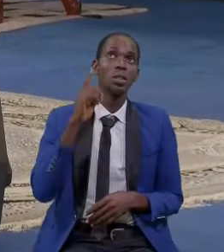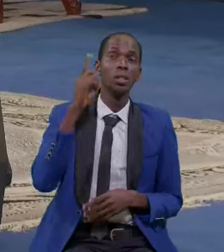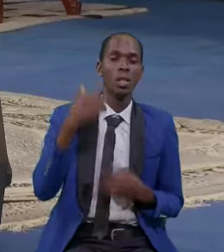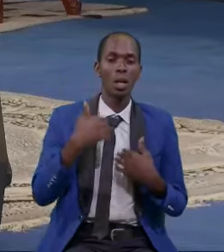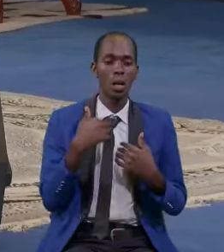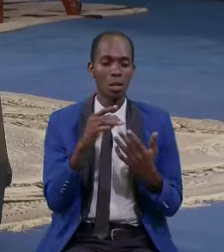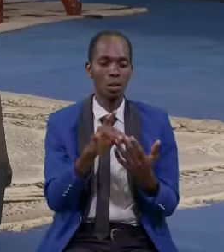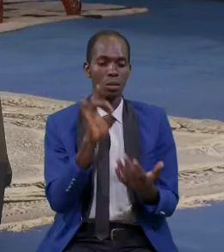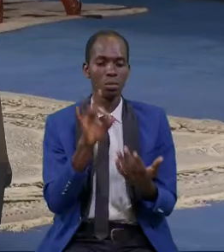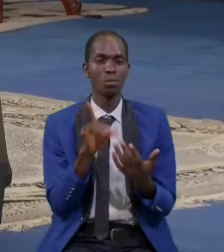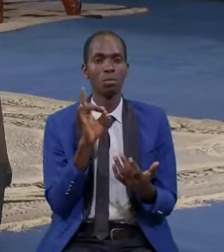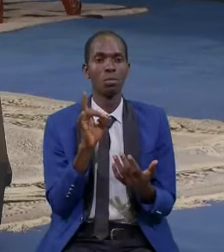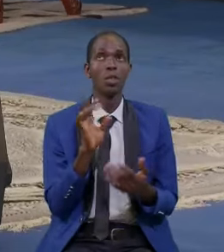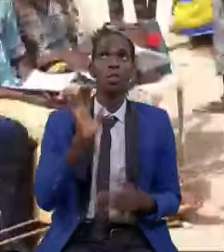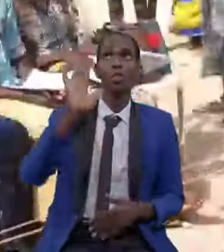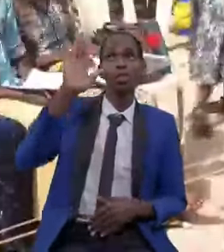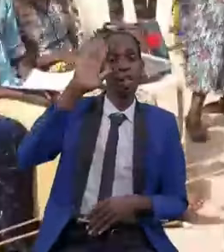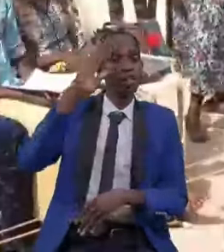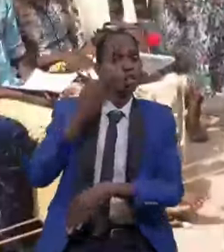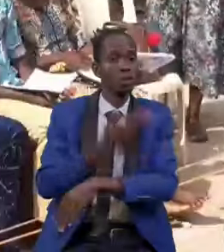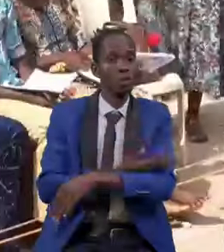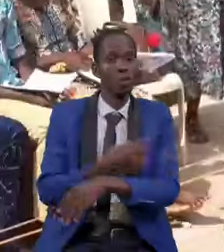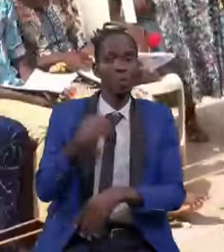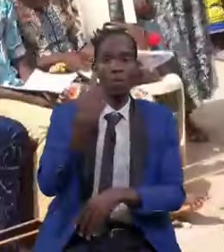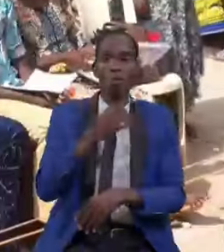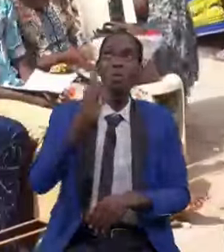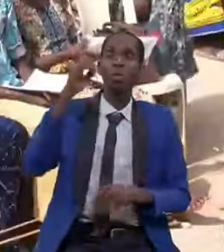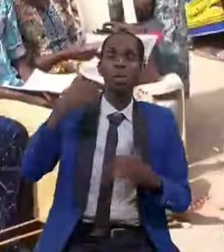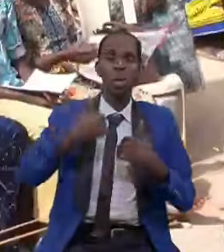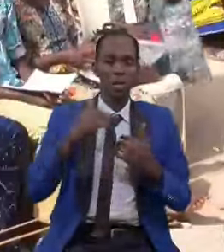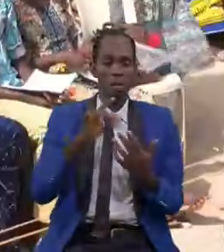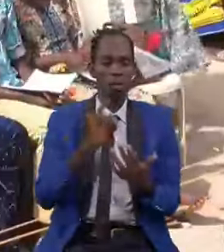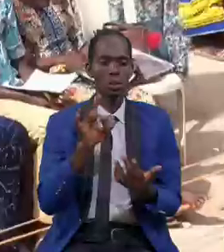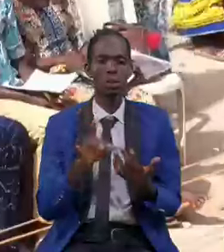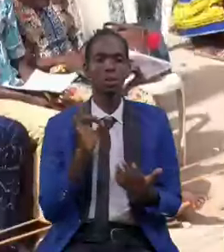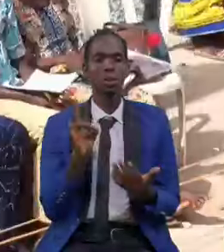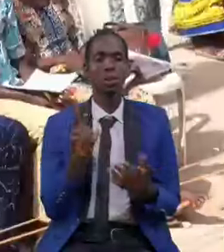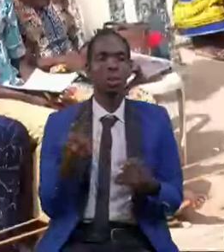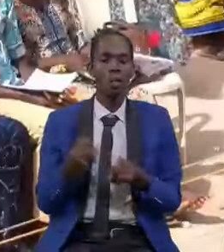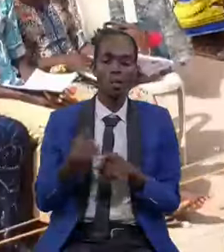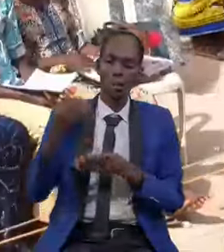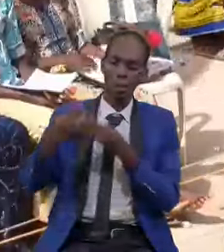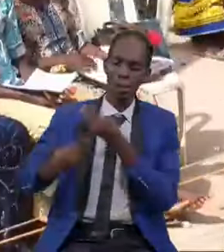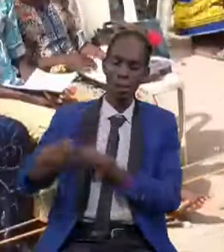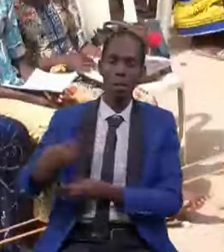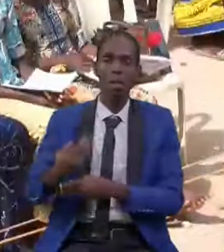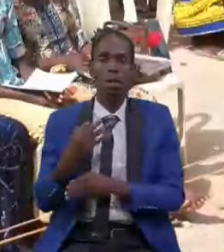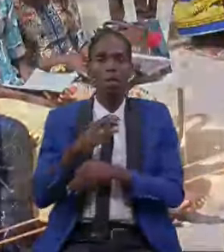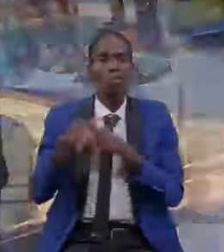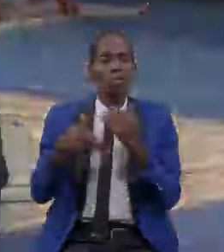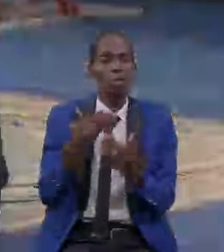son, whom he has appointed heir of all things, by